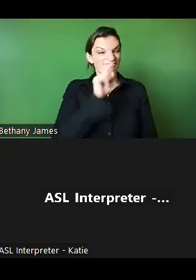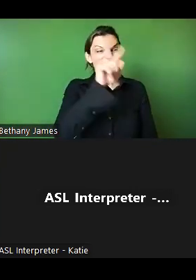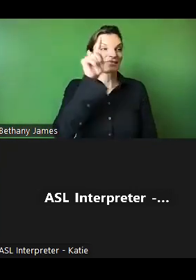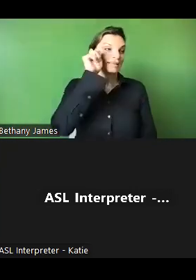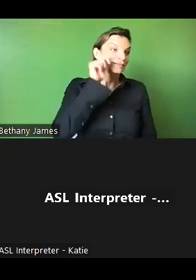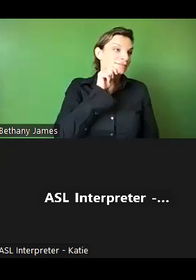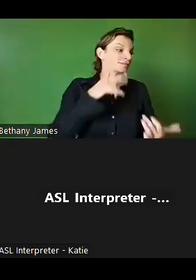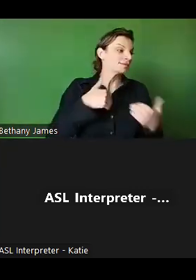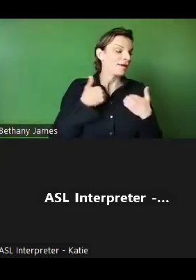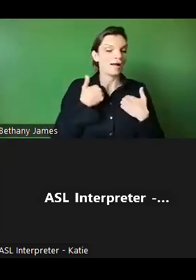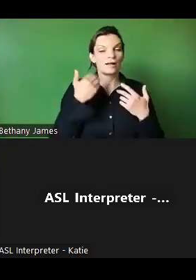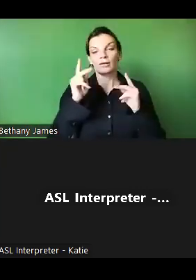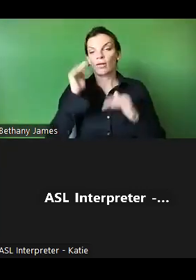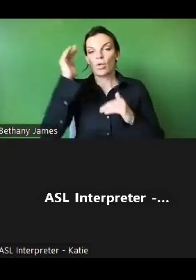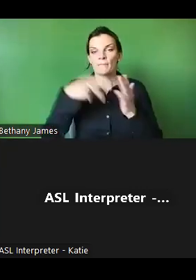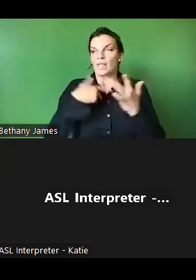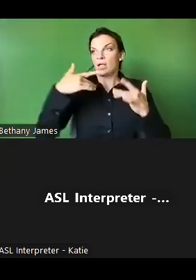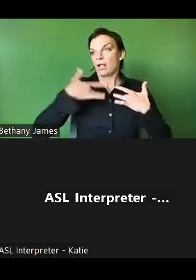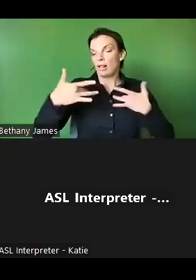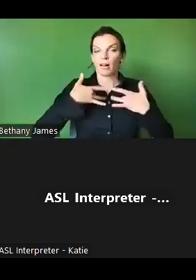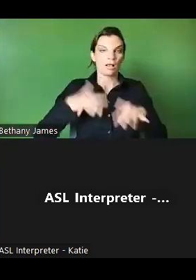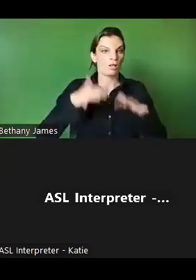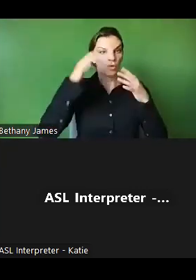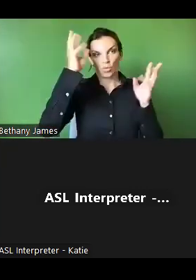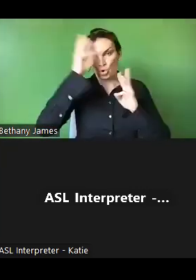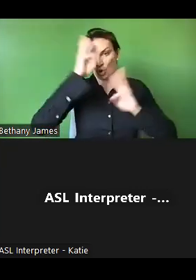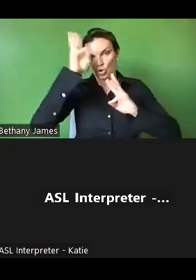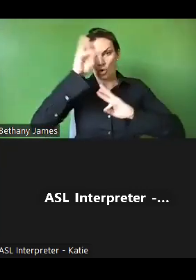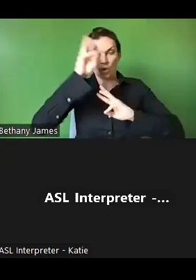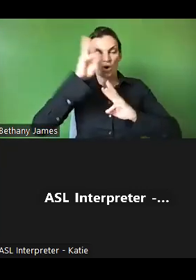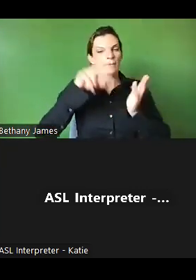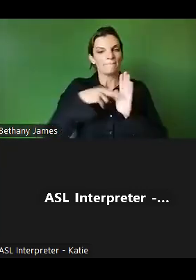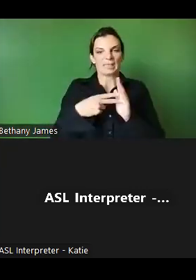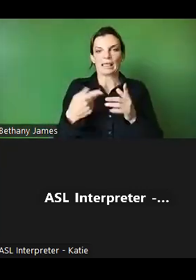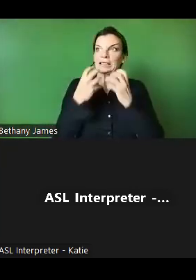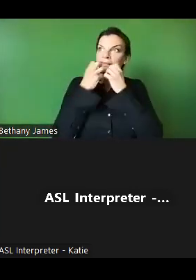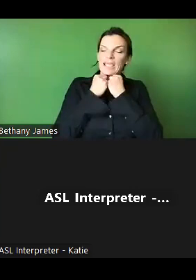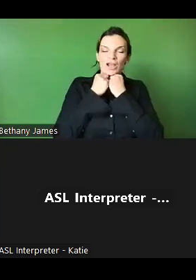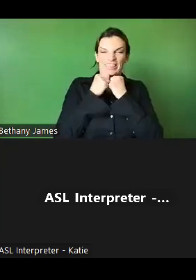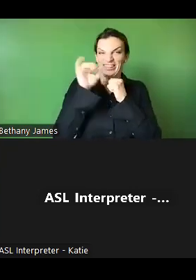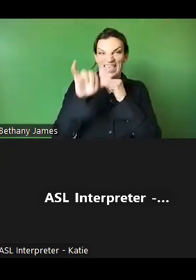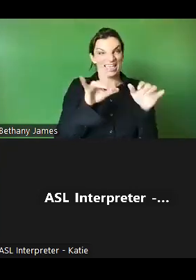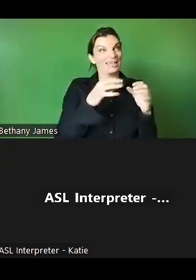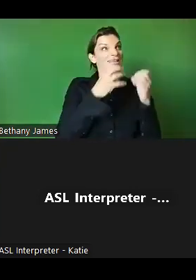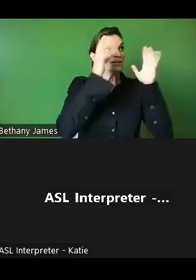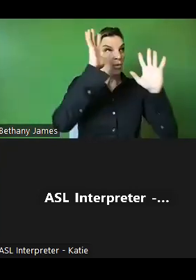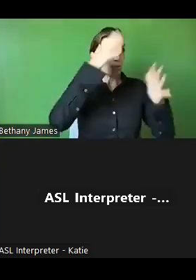mistake worrying for caring. Yes. And I could care deeply